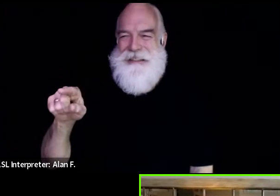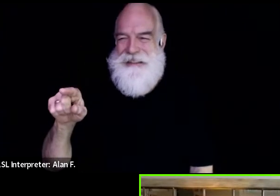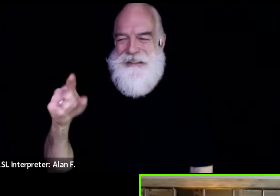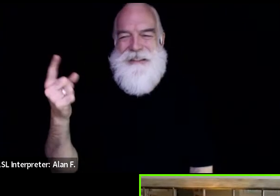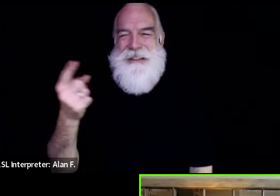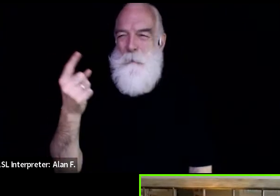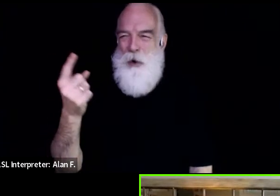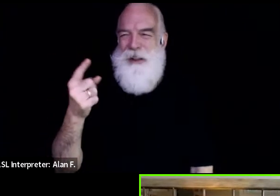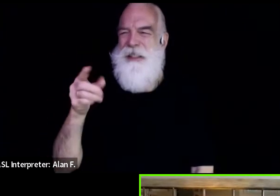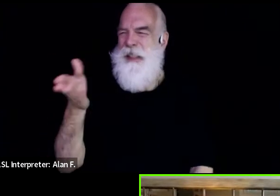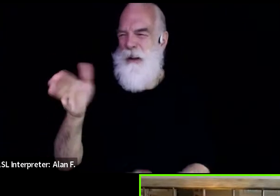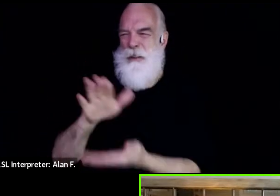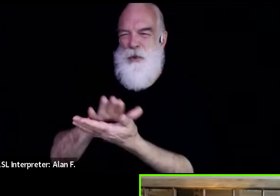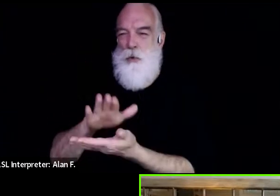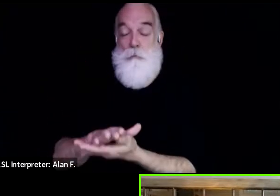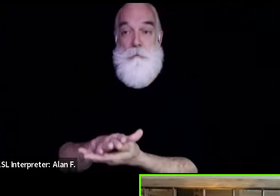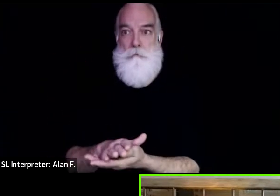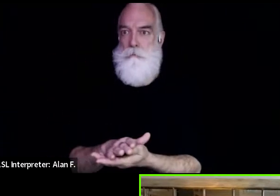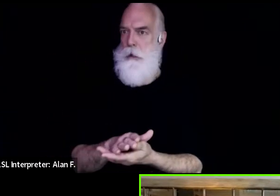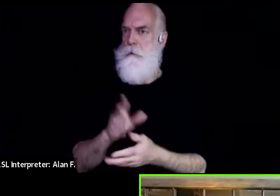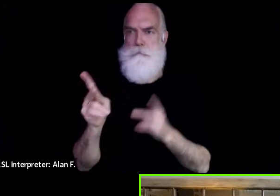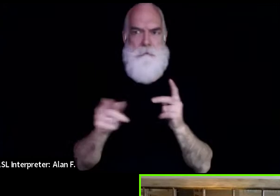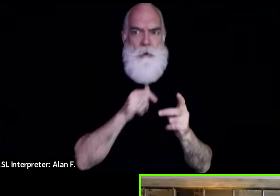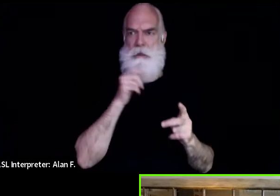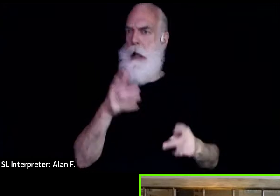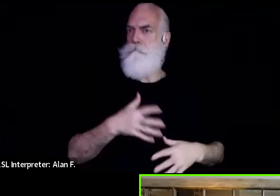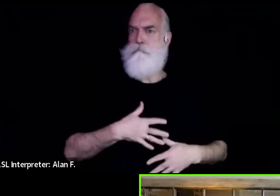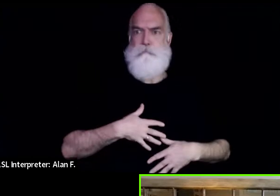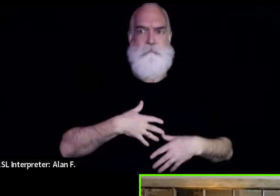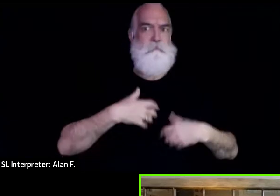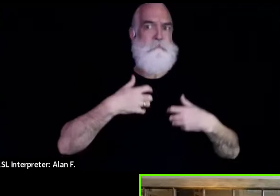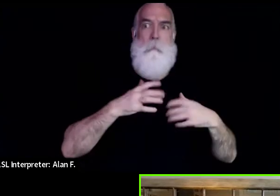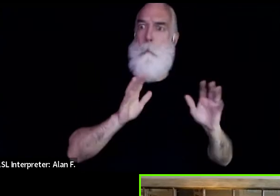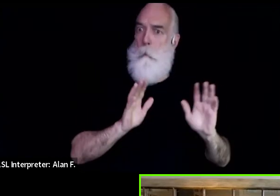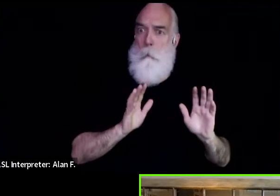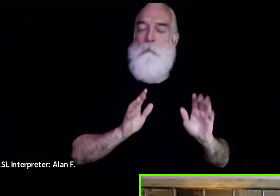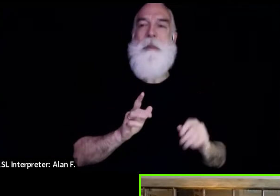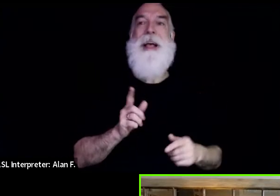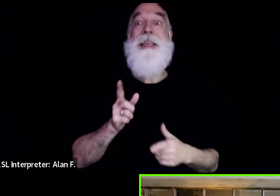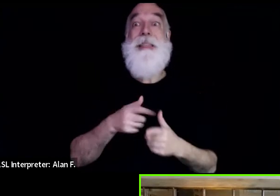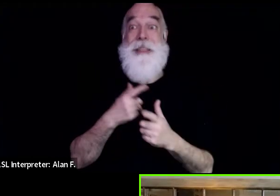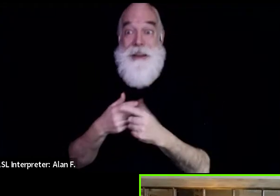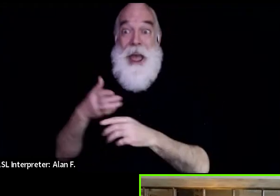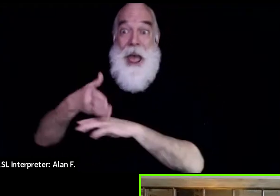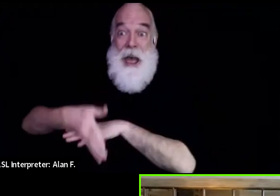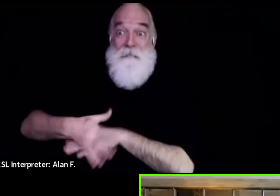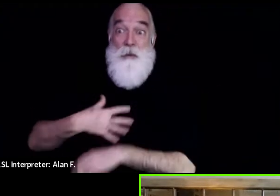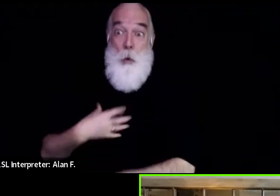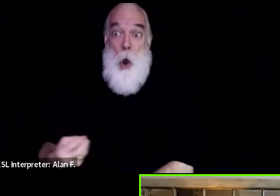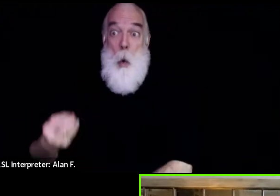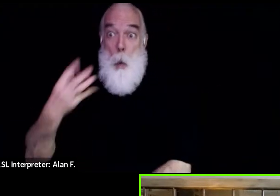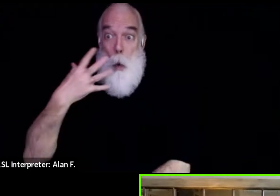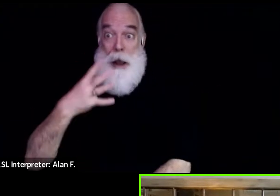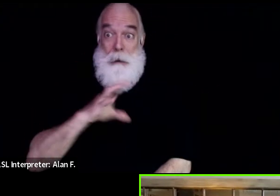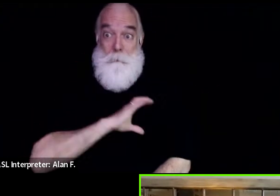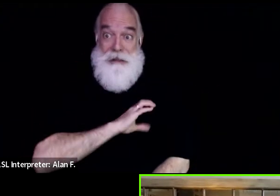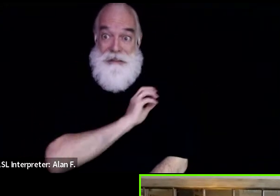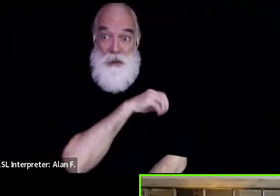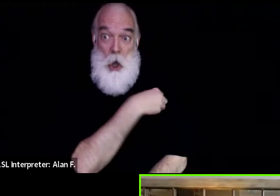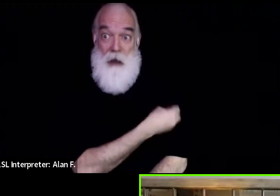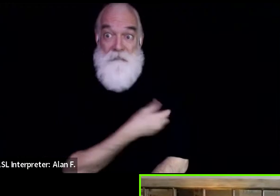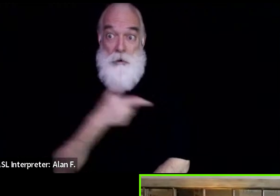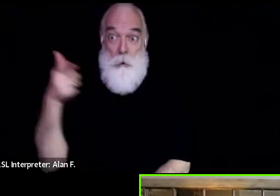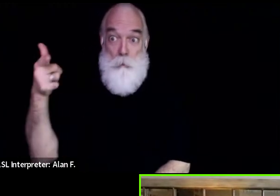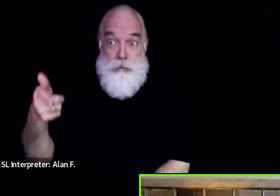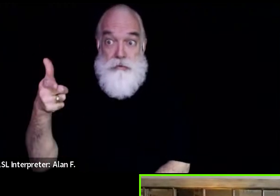And after the Rayshard Brooks shooting, and it was a white police officer, that is, you know, literally